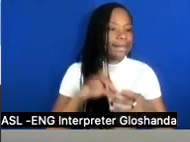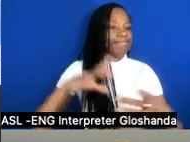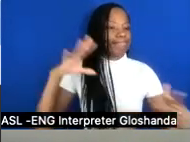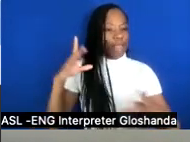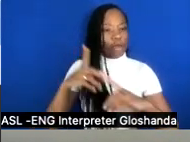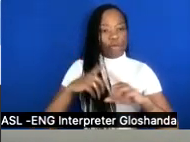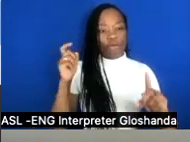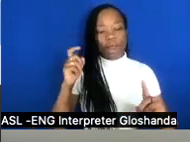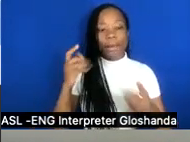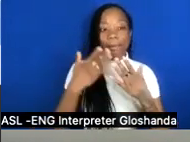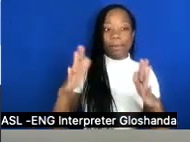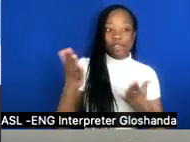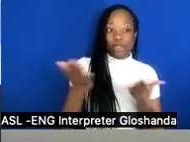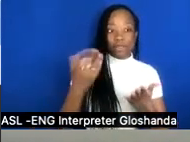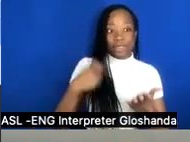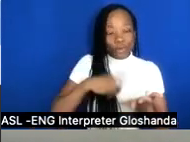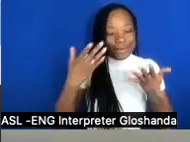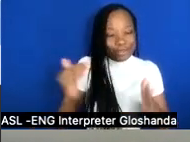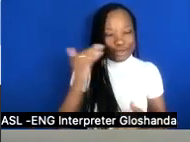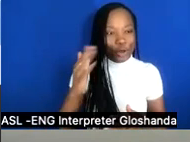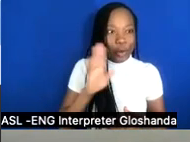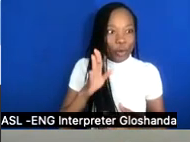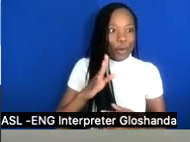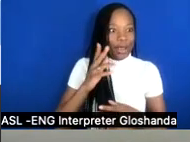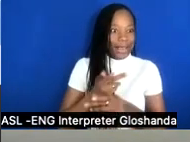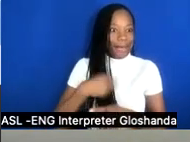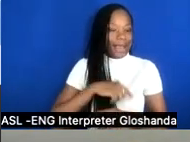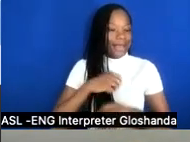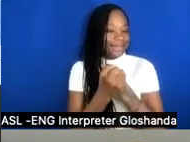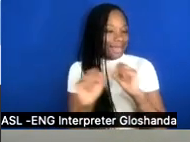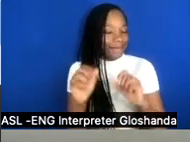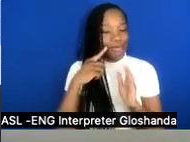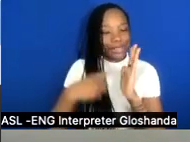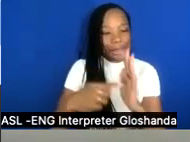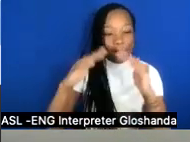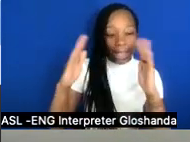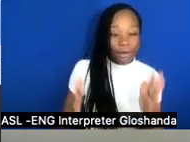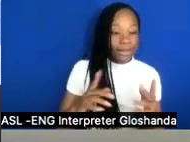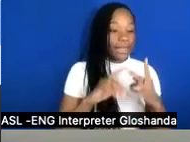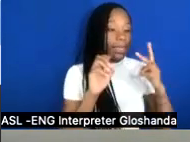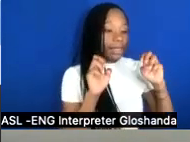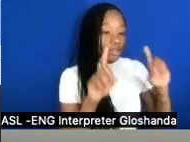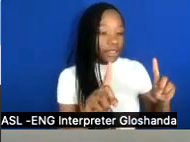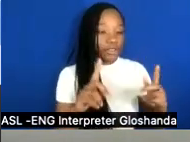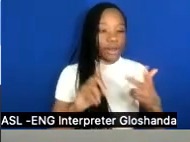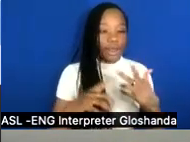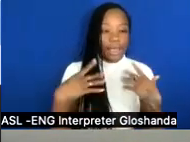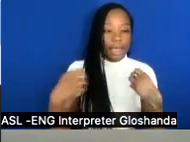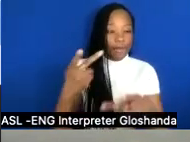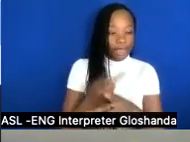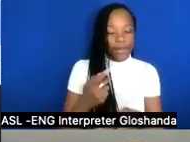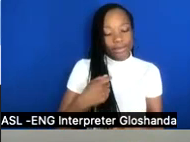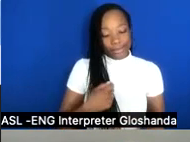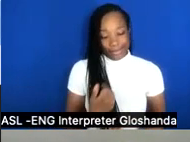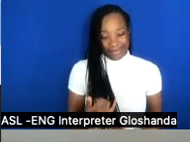we know do keep us safe, like housing and education and healthcare. And so I wanna share